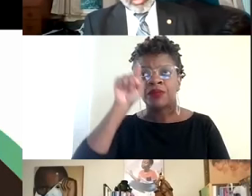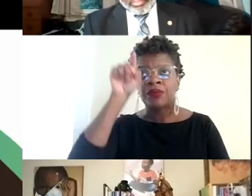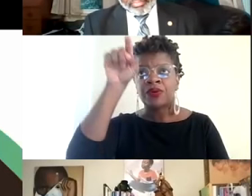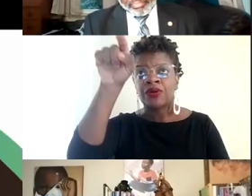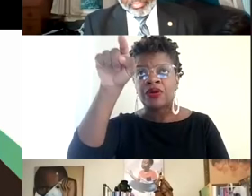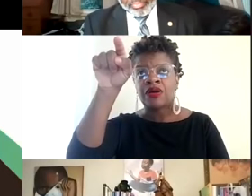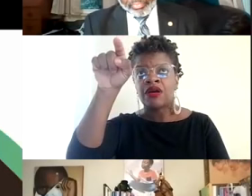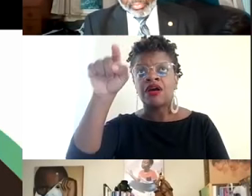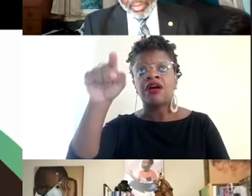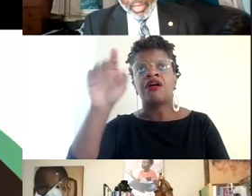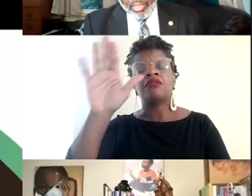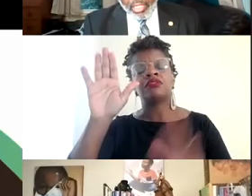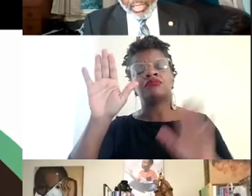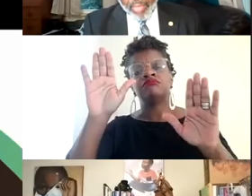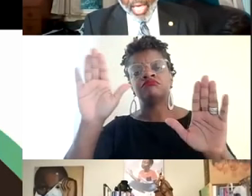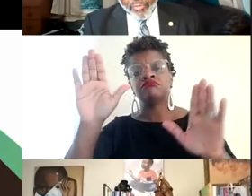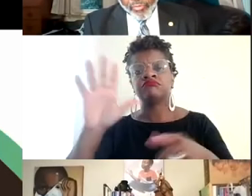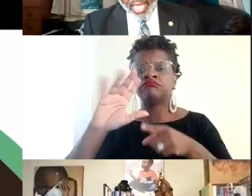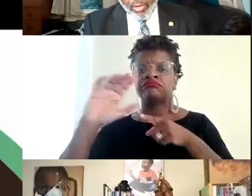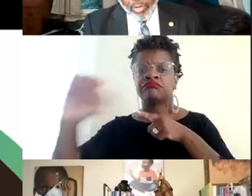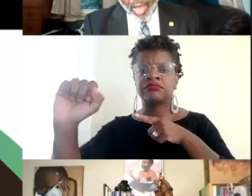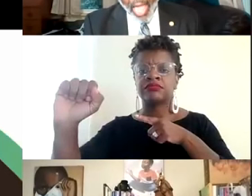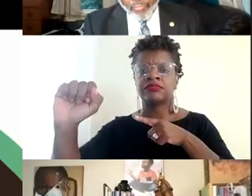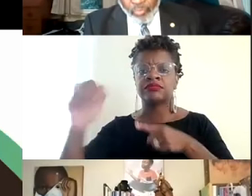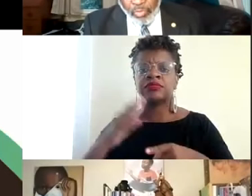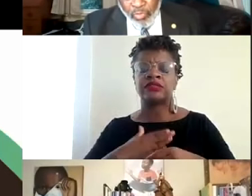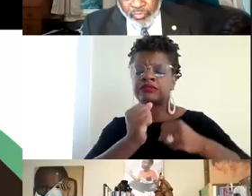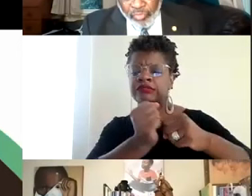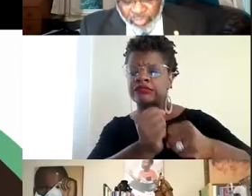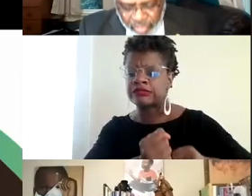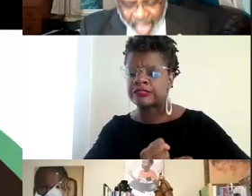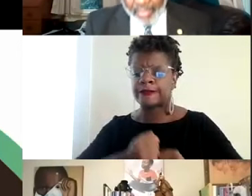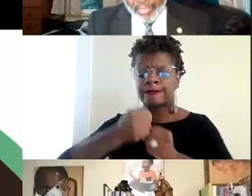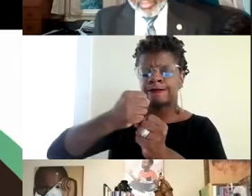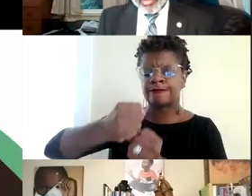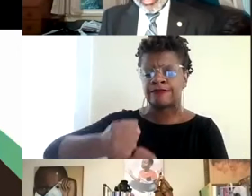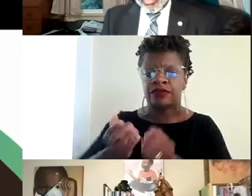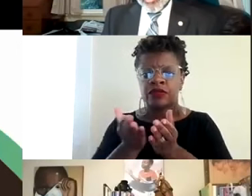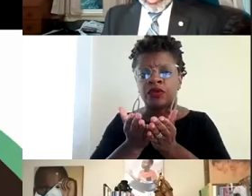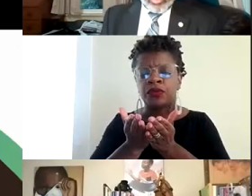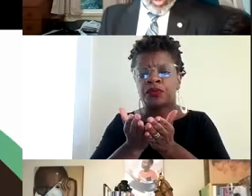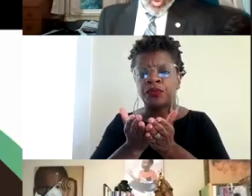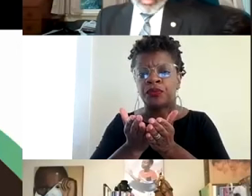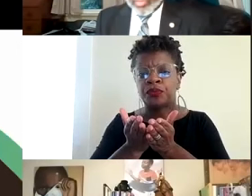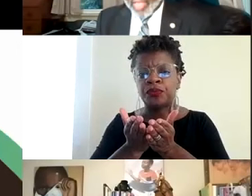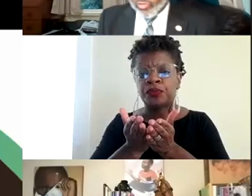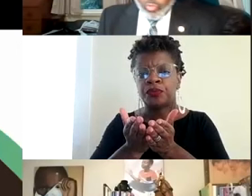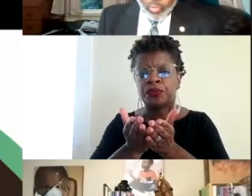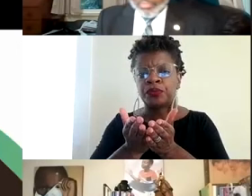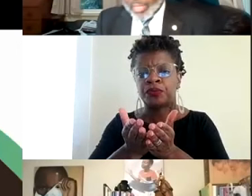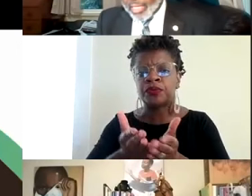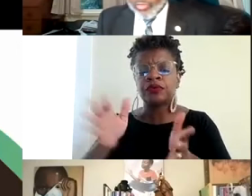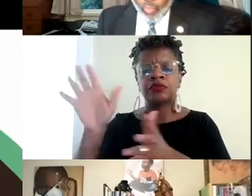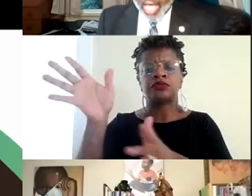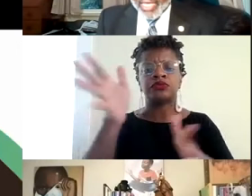are. And should my frail craft prove too slight for storms that